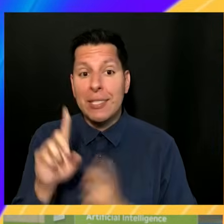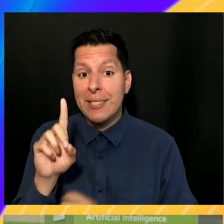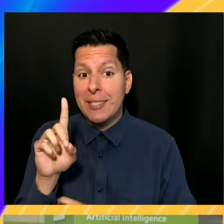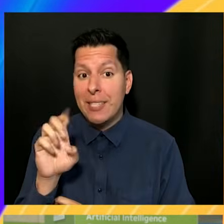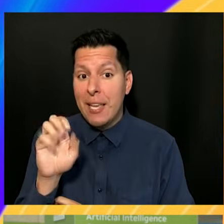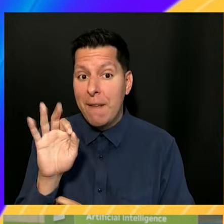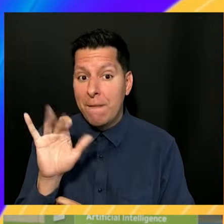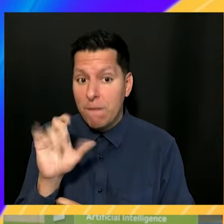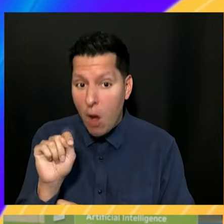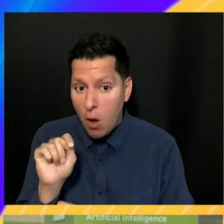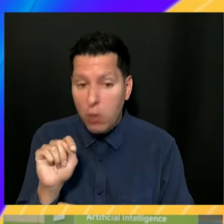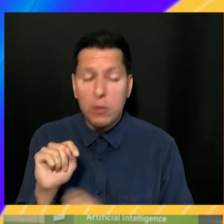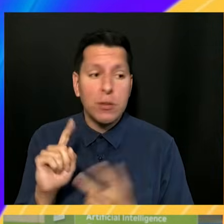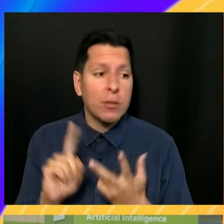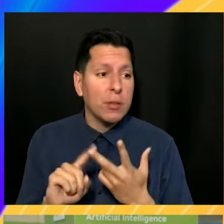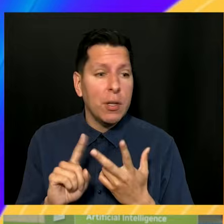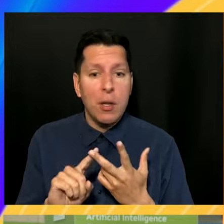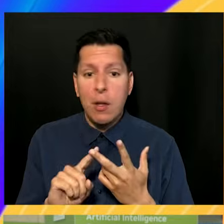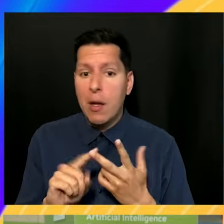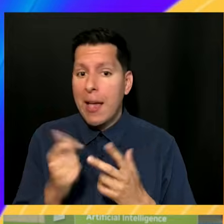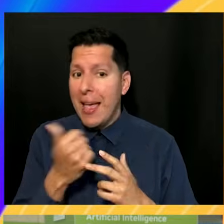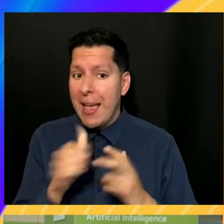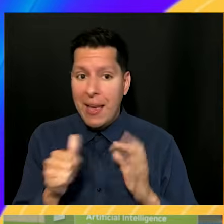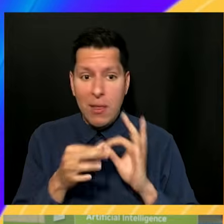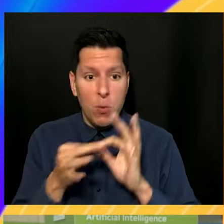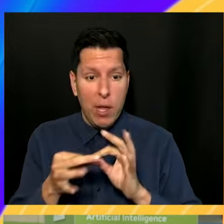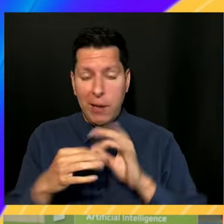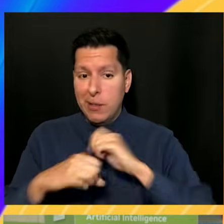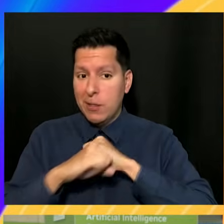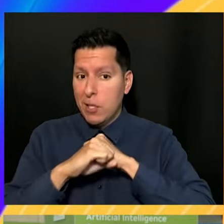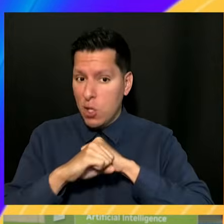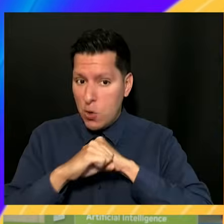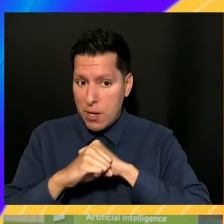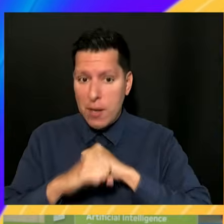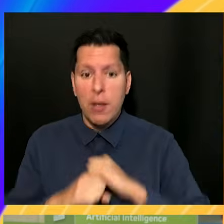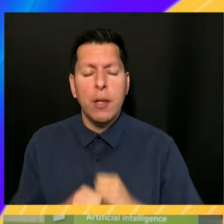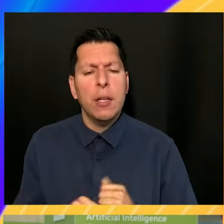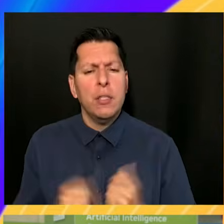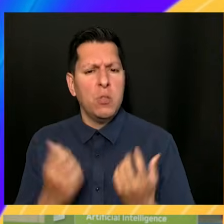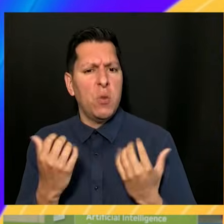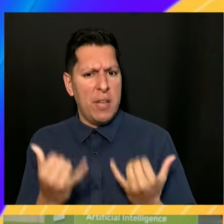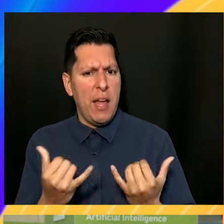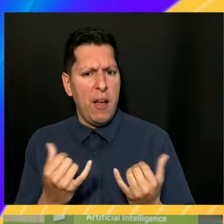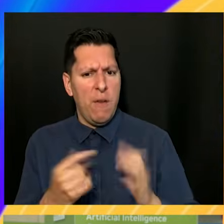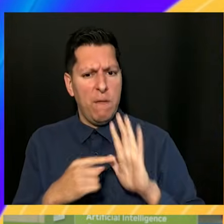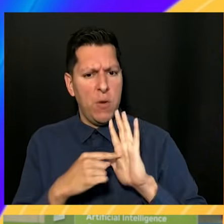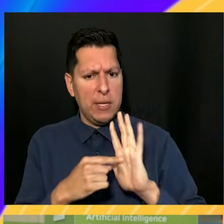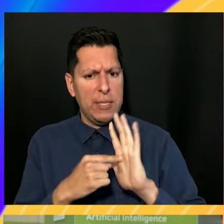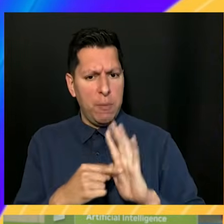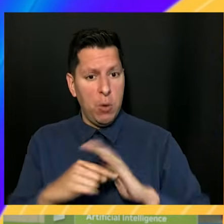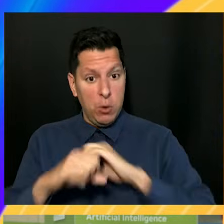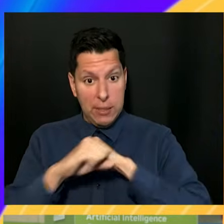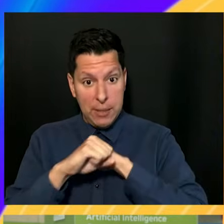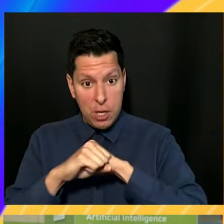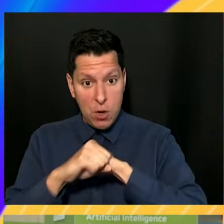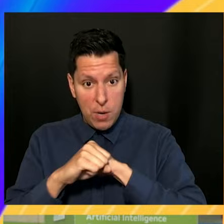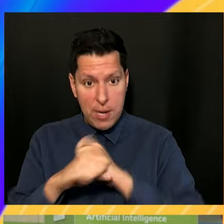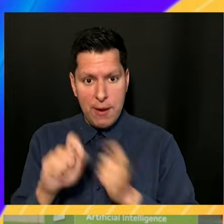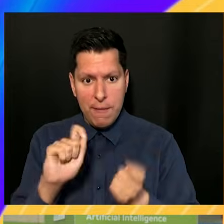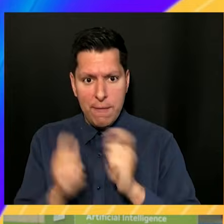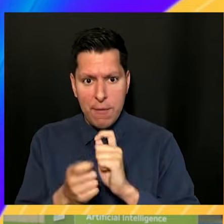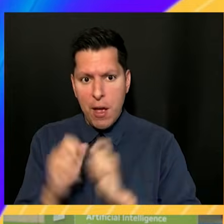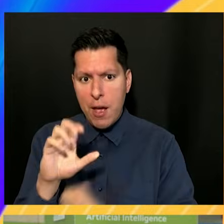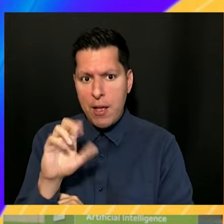your orgs, and your security config. So let's take a look at, for example, the security config. And